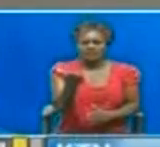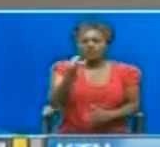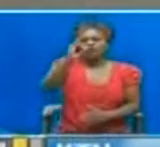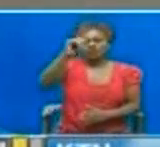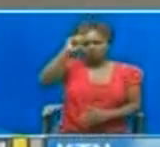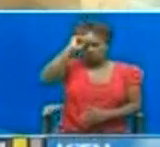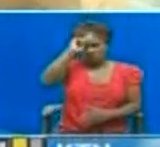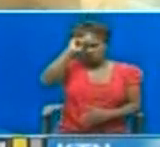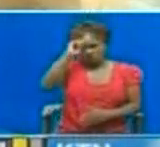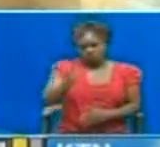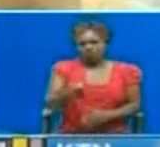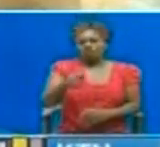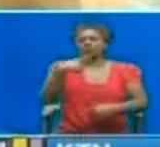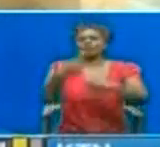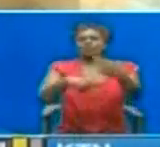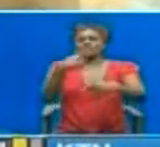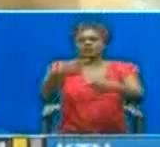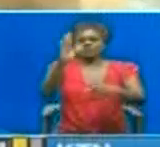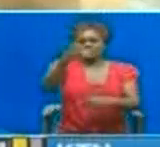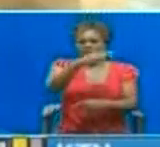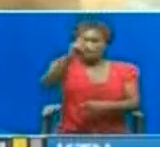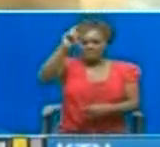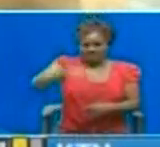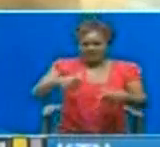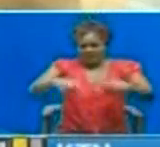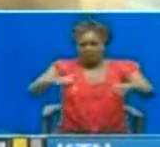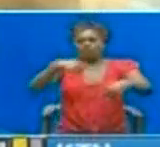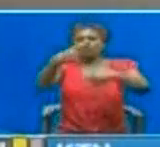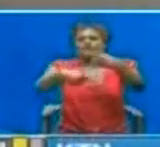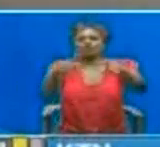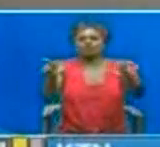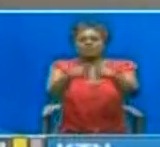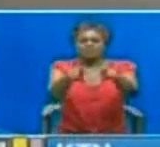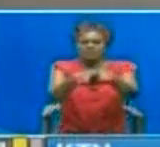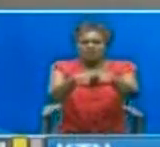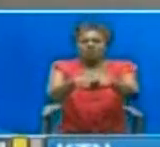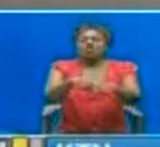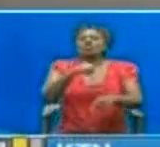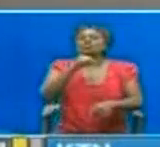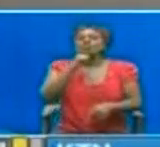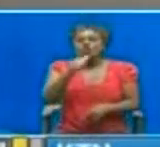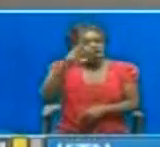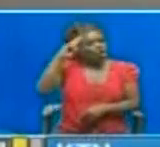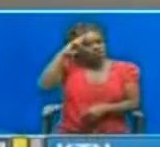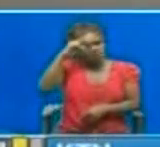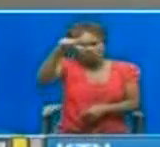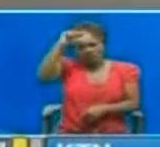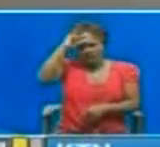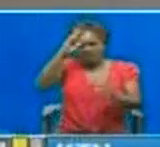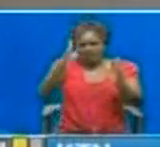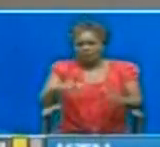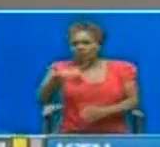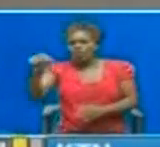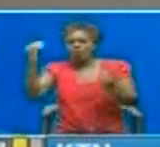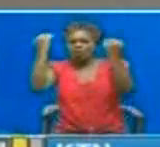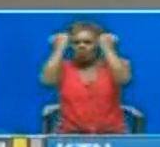judicial parliamentary process. You must allow it to continue. There is no reason why a governor should be quick to go to